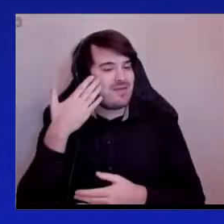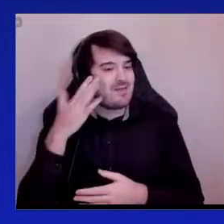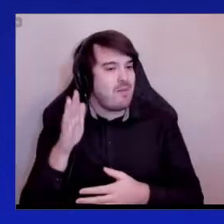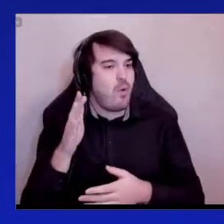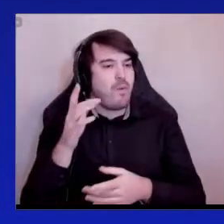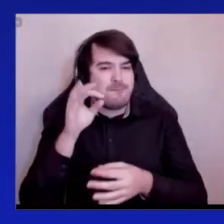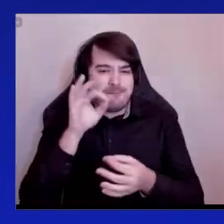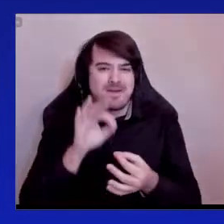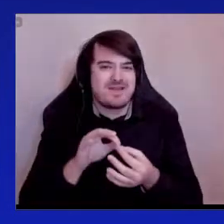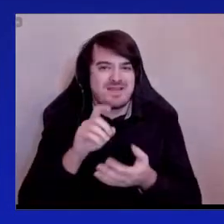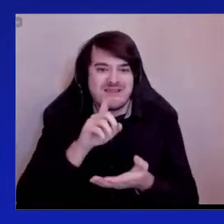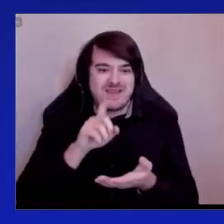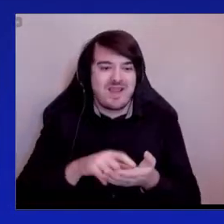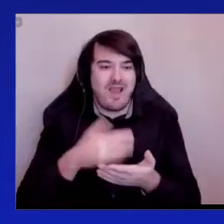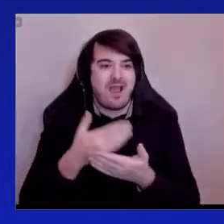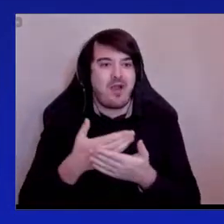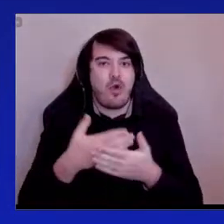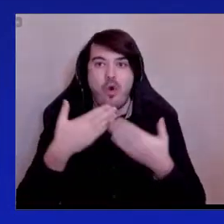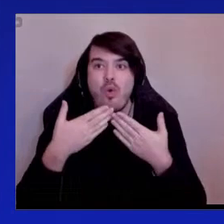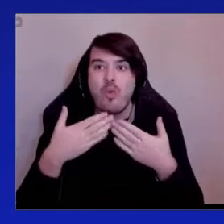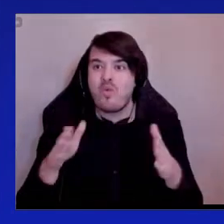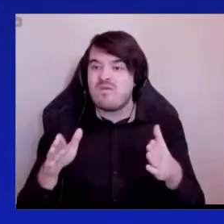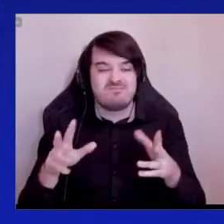next week. What are some of the concerns that come with